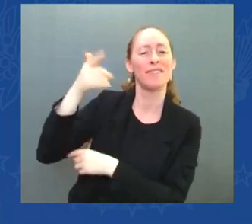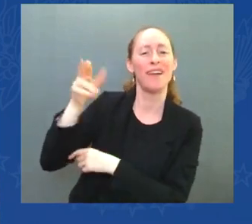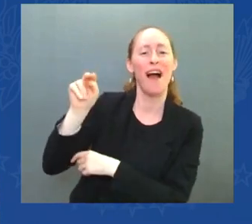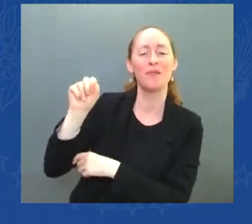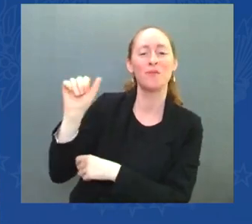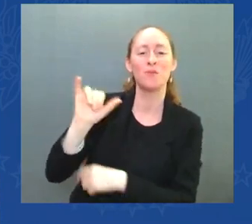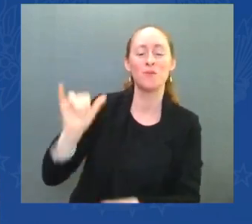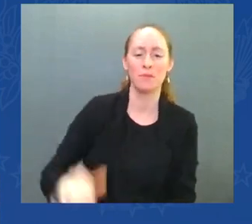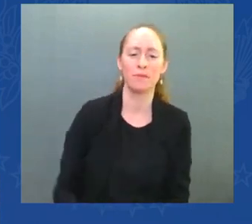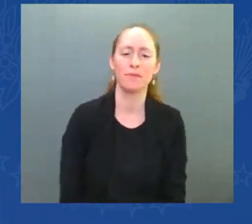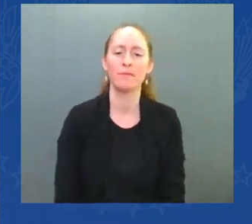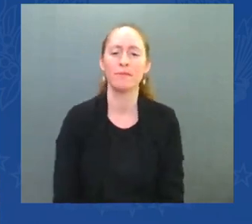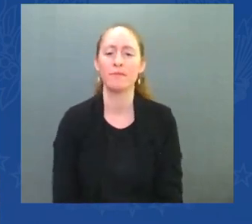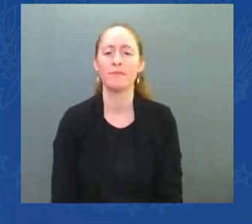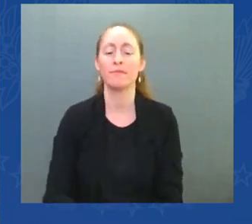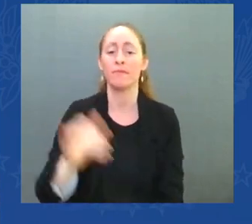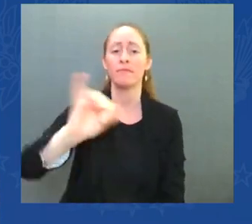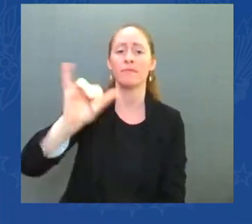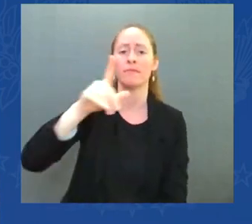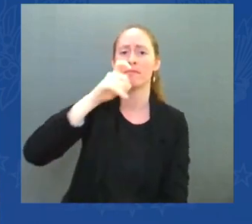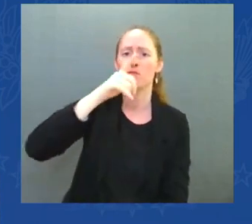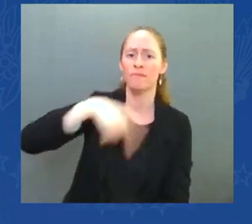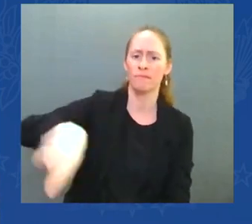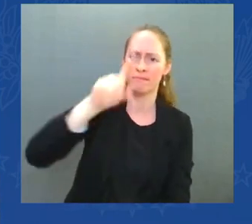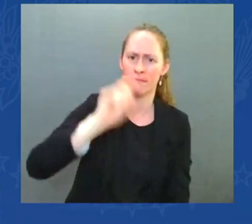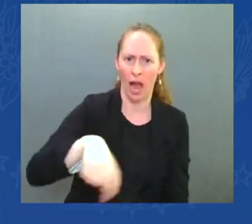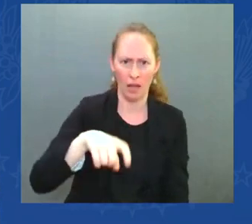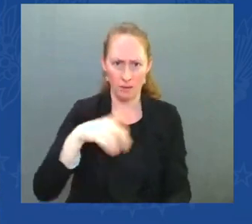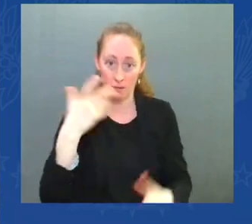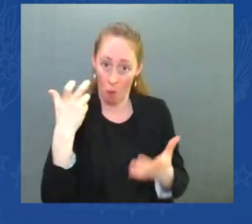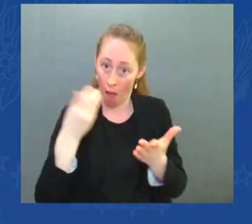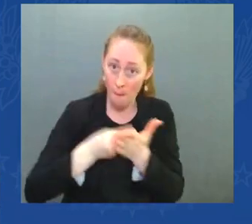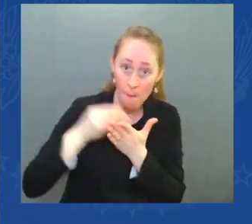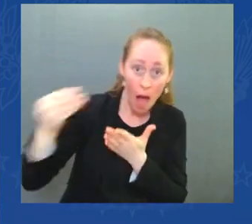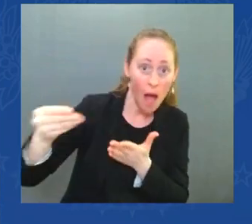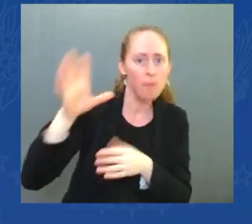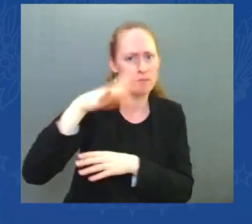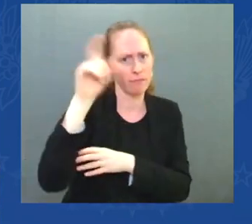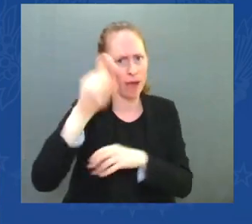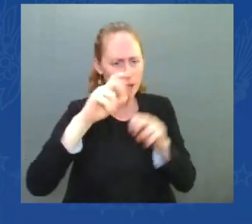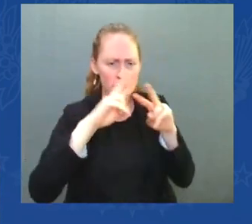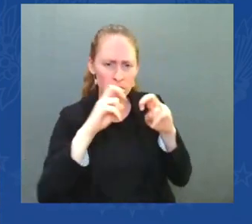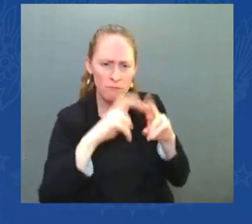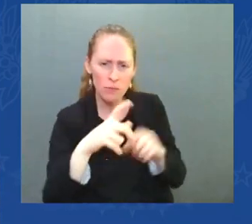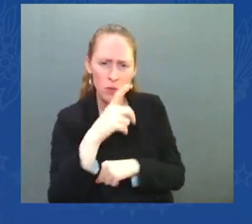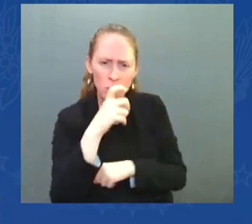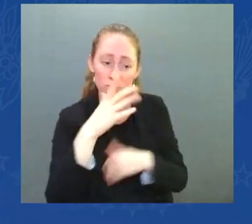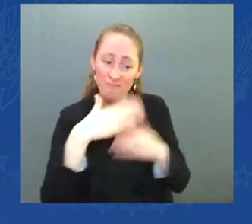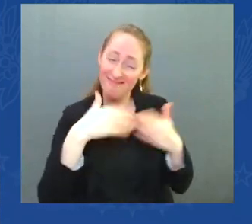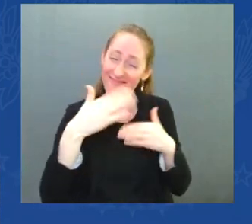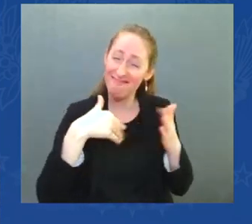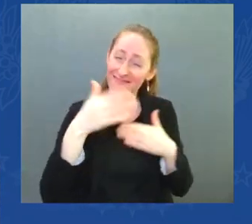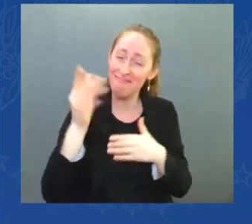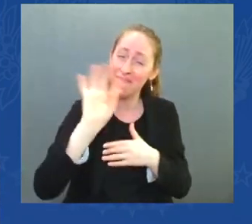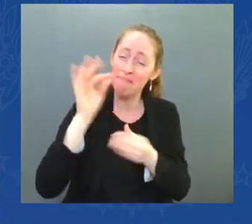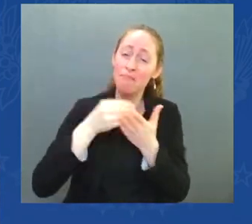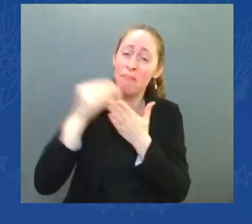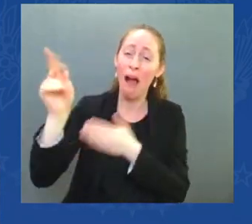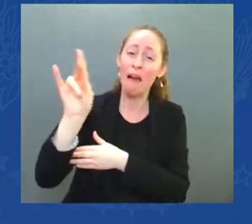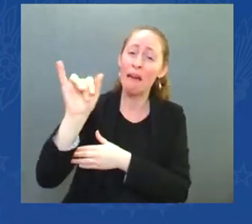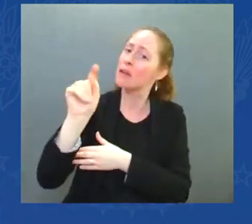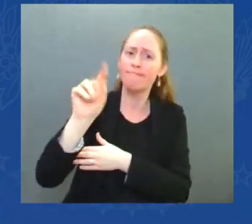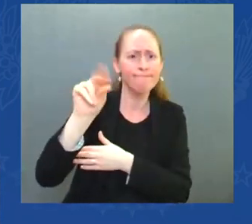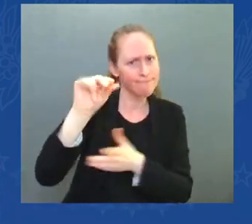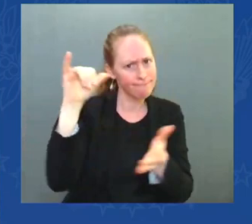be converted into a gun, facilitating tracing by requiring firearms dealers to